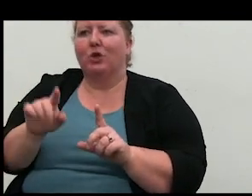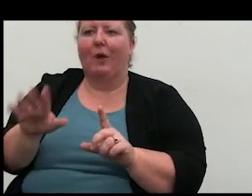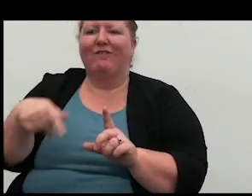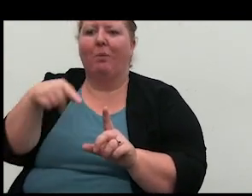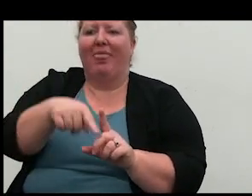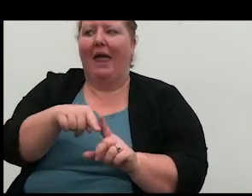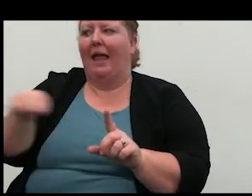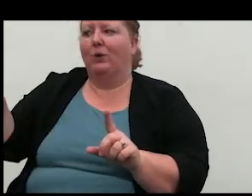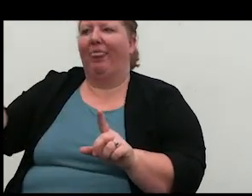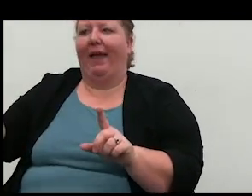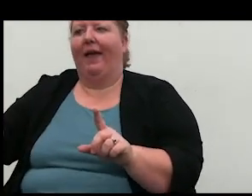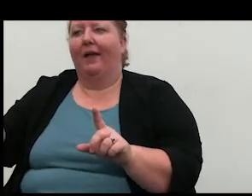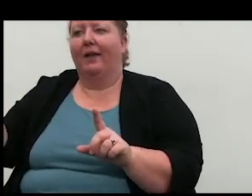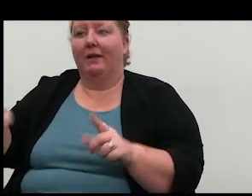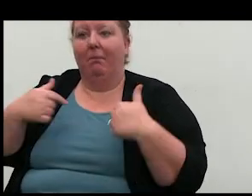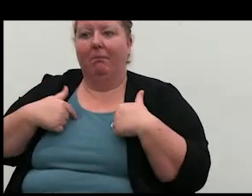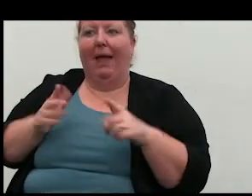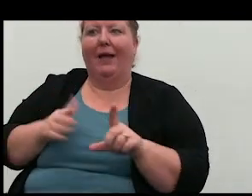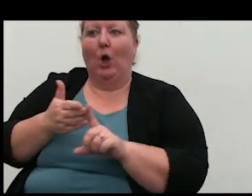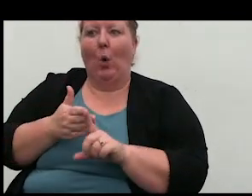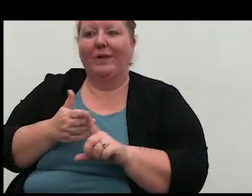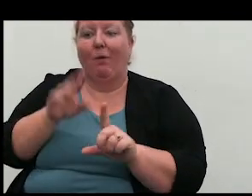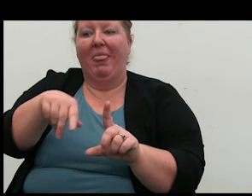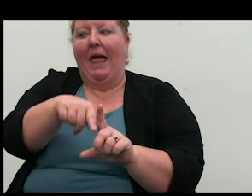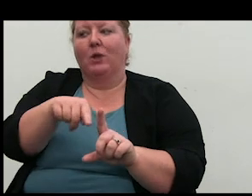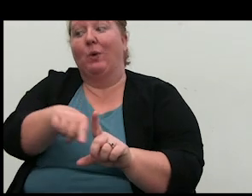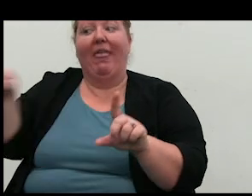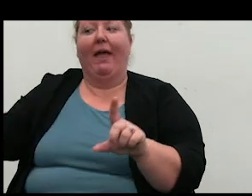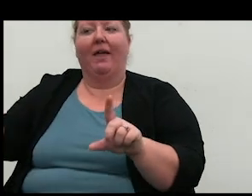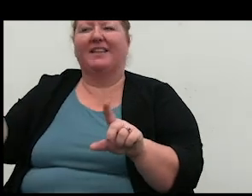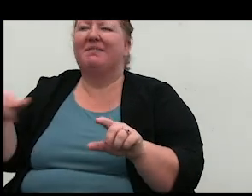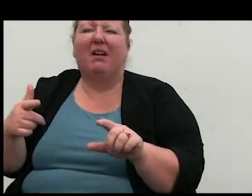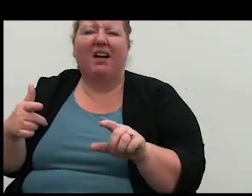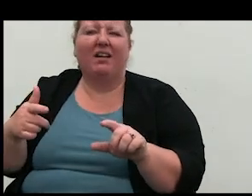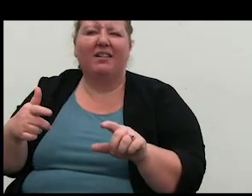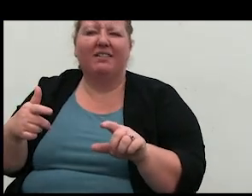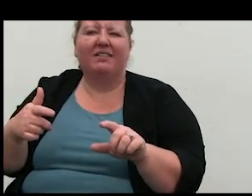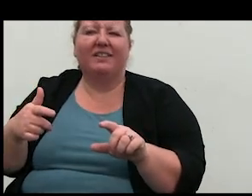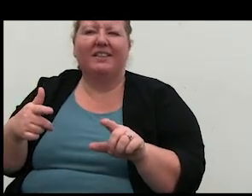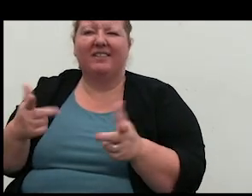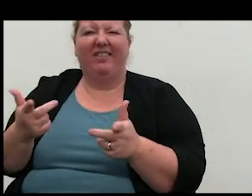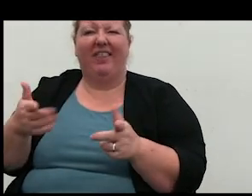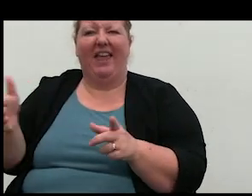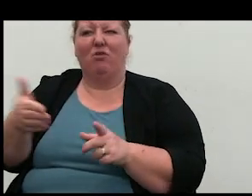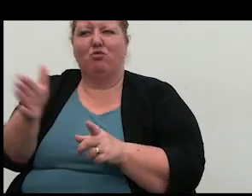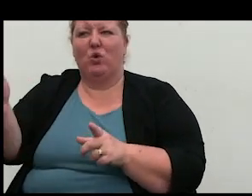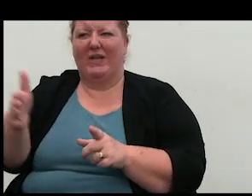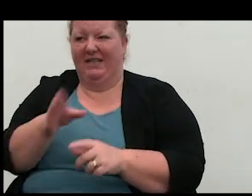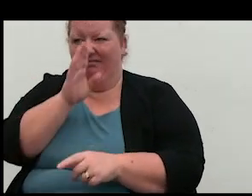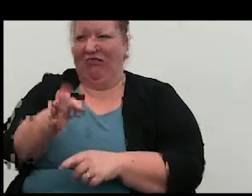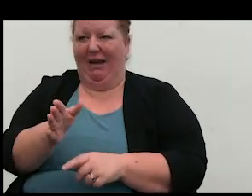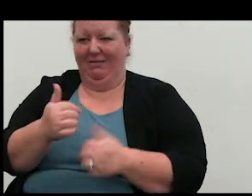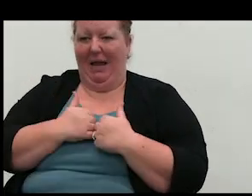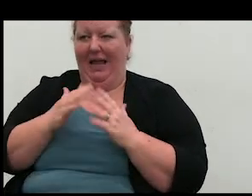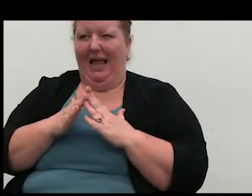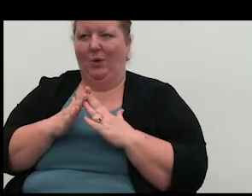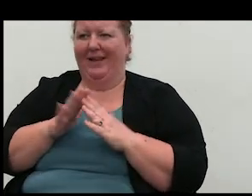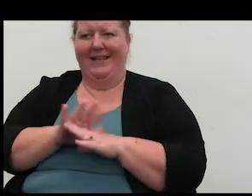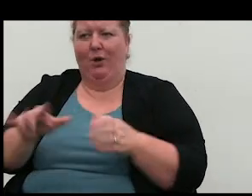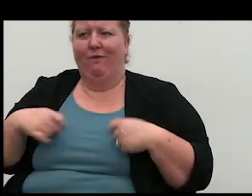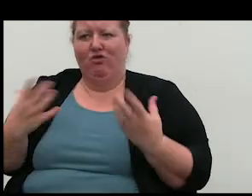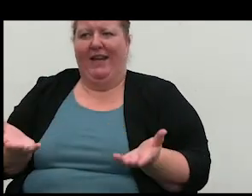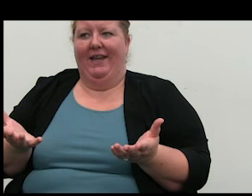to another, and my goal is to get from one place to another, but you know, they don't run their route straight to my house, and they don't do it for